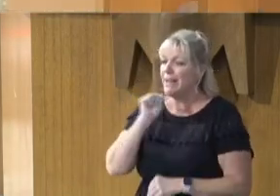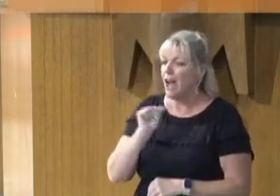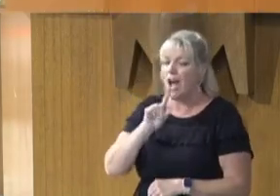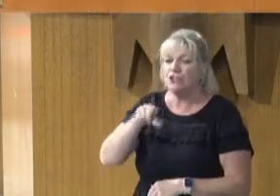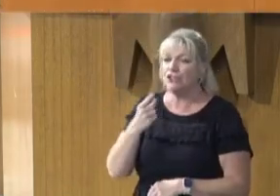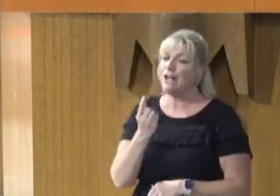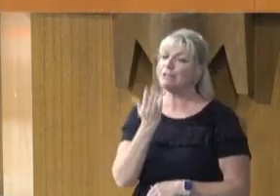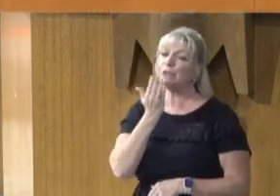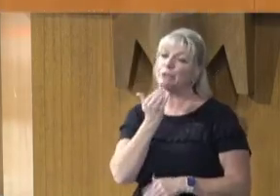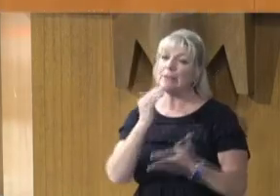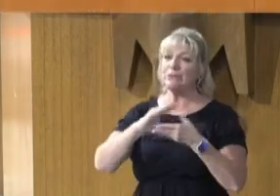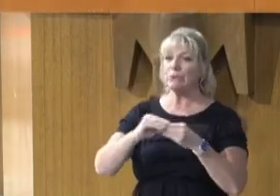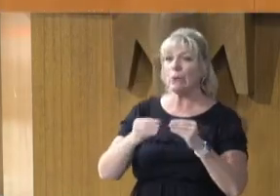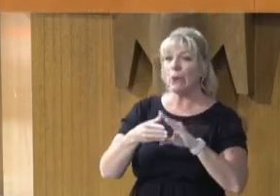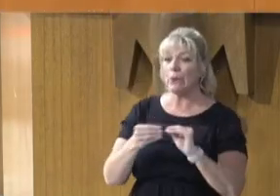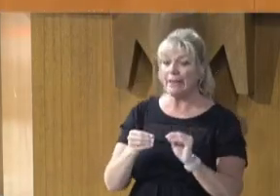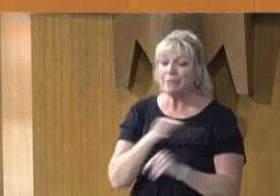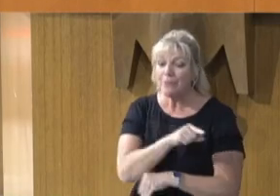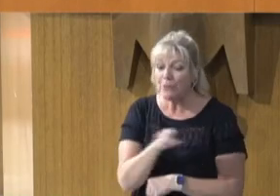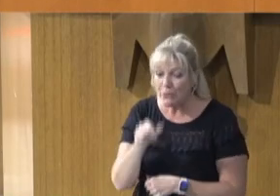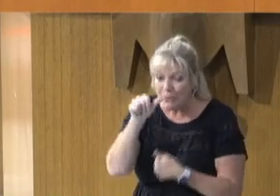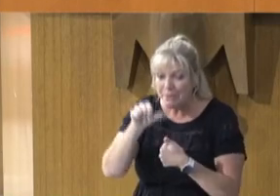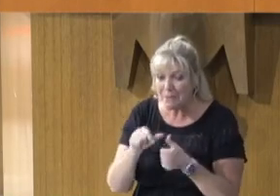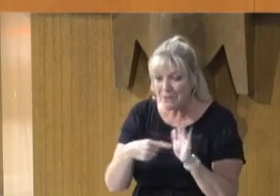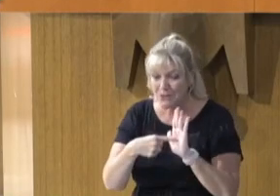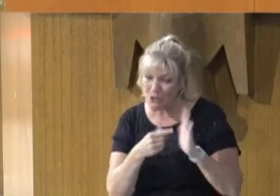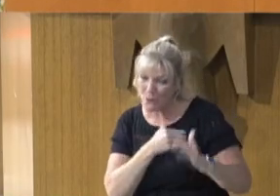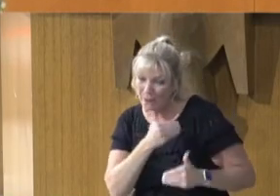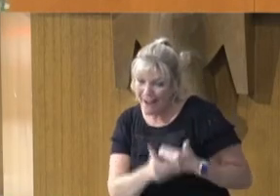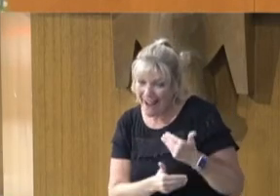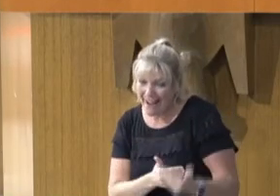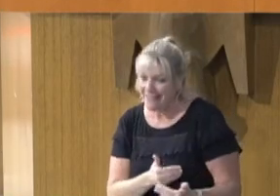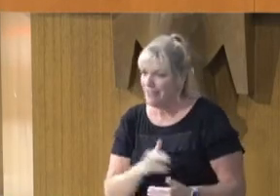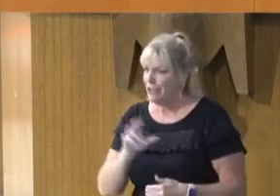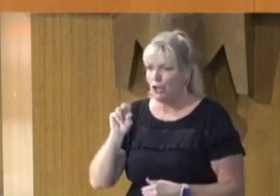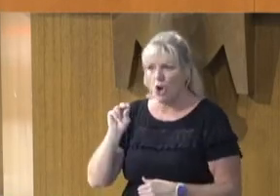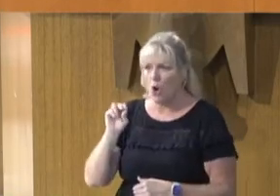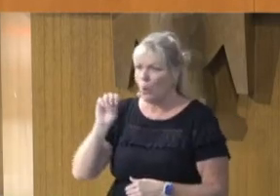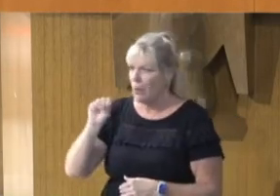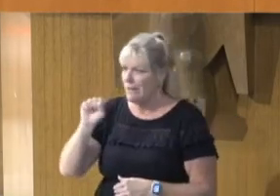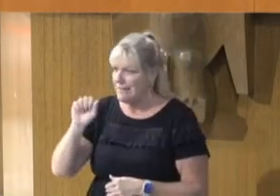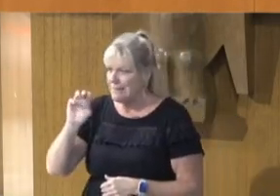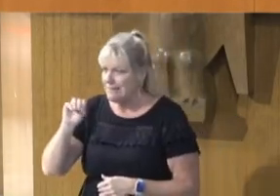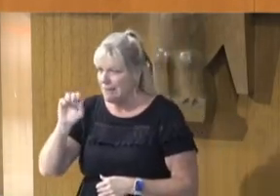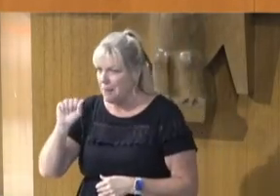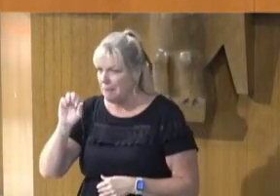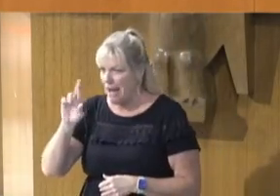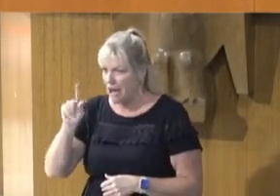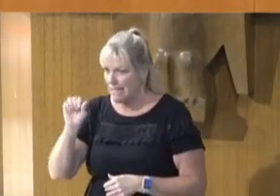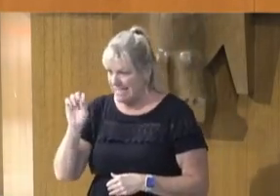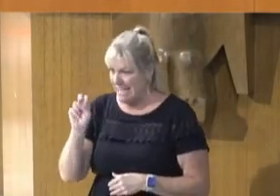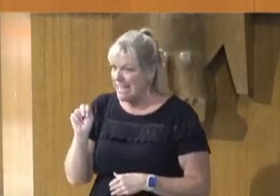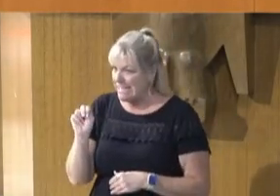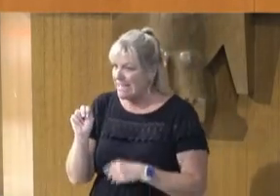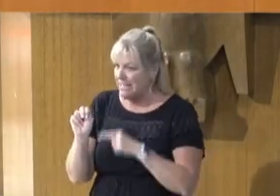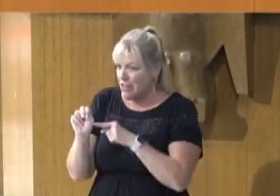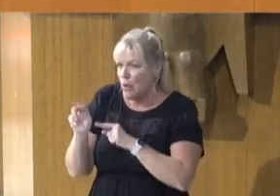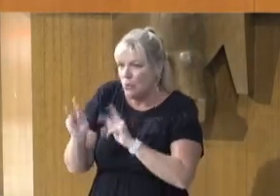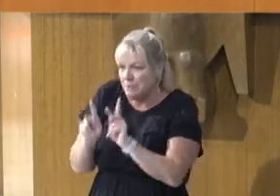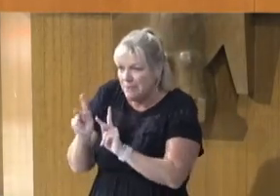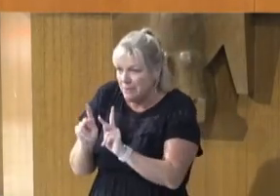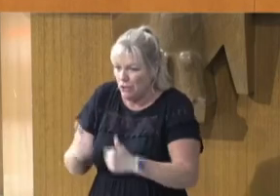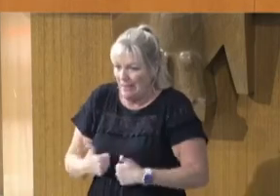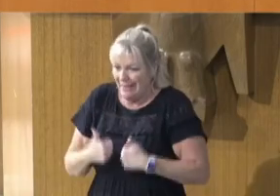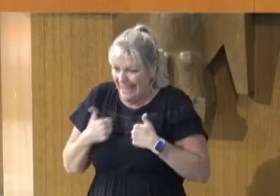reminding us to be kind to others. Samaritans were people living in the same region as Jesus and the Hebrew people.